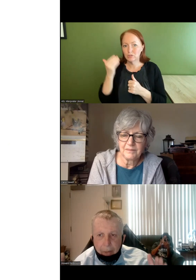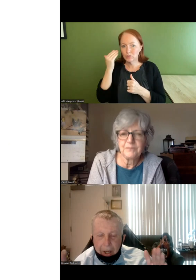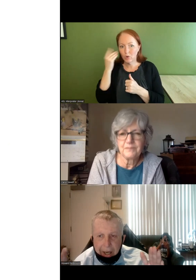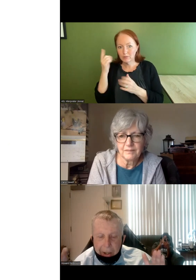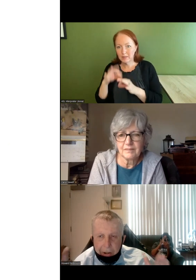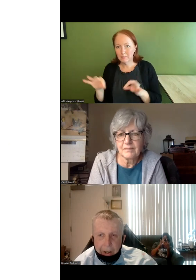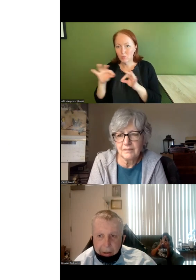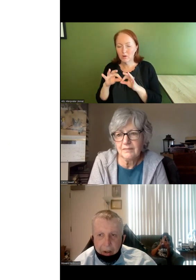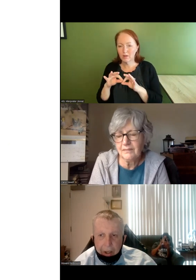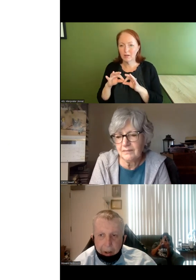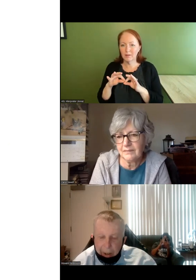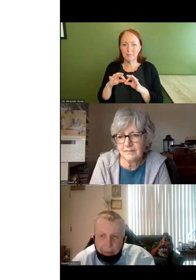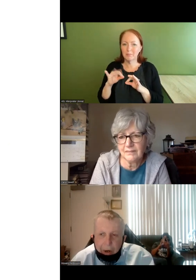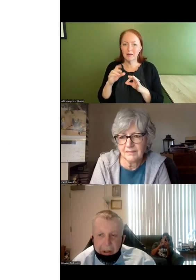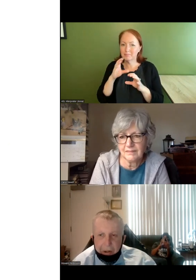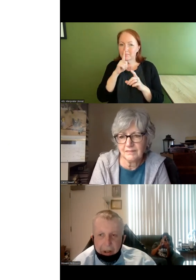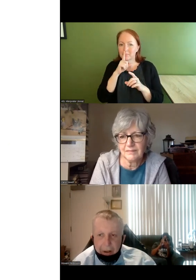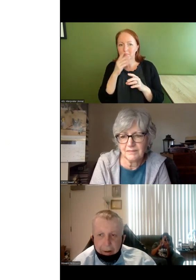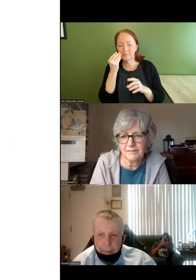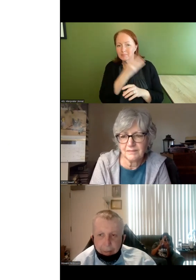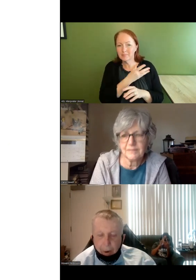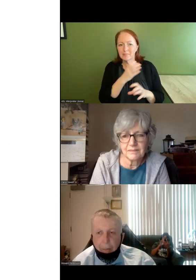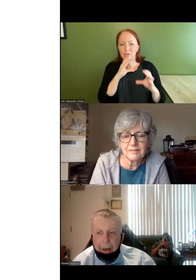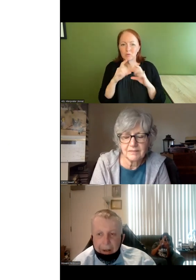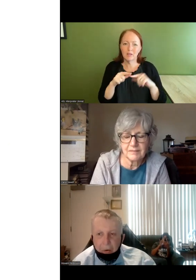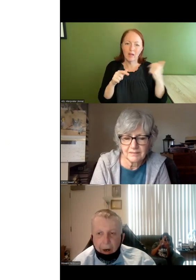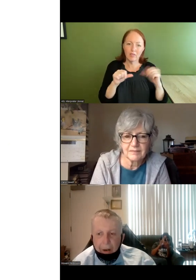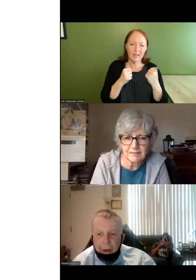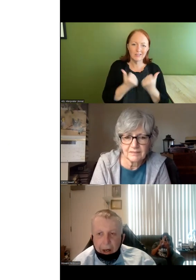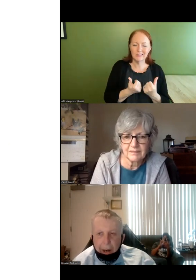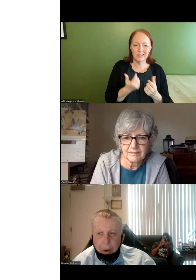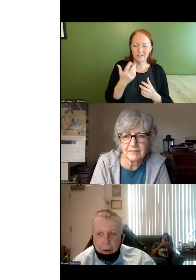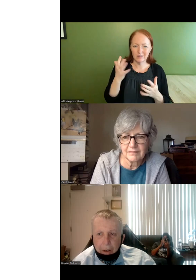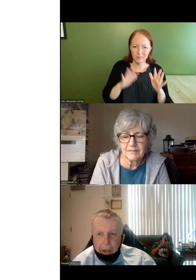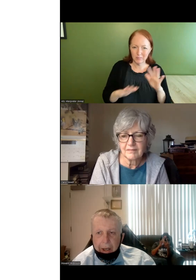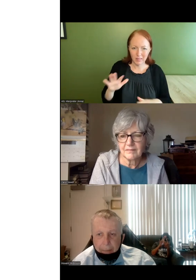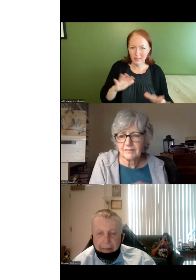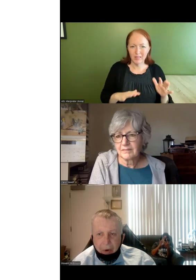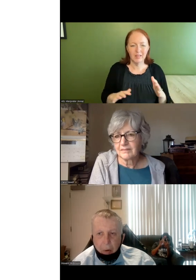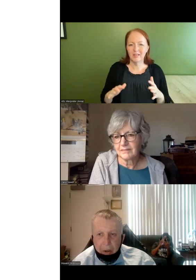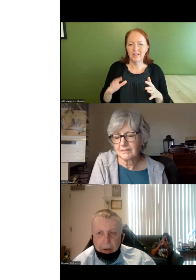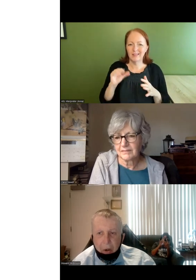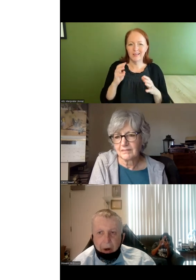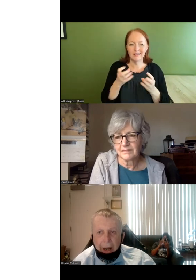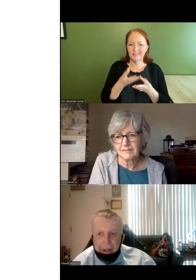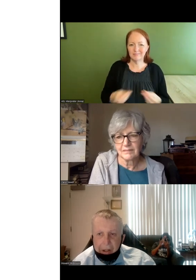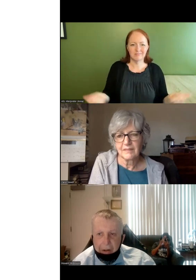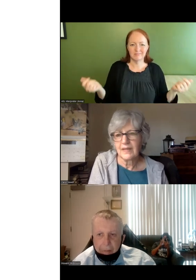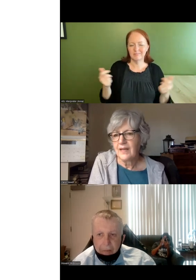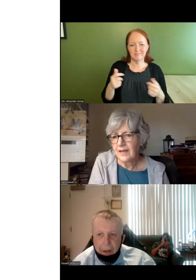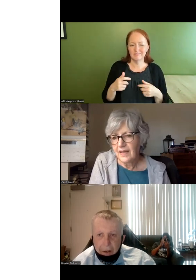important, but if that doesn't get communicated to the other agency, the ball might get dropped and the case might fall between the